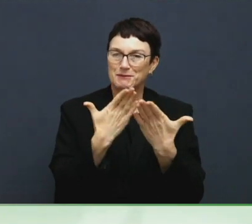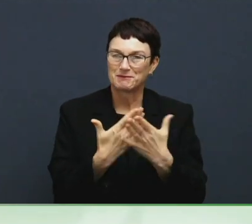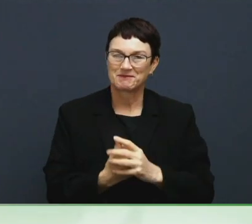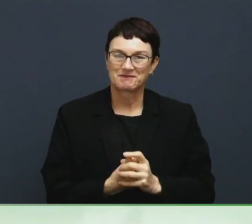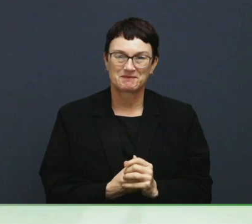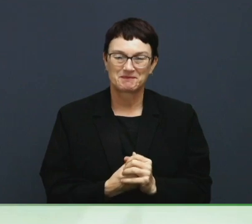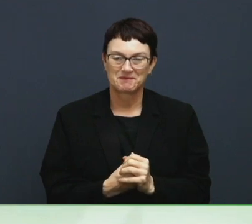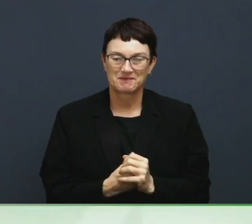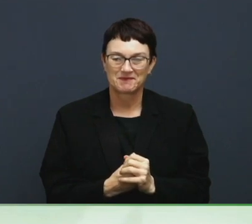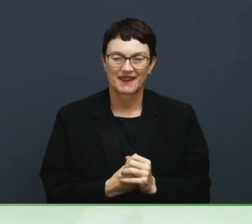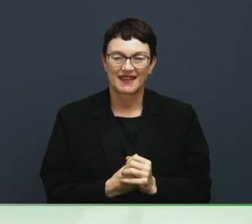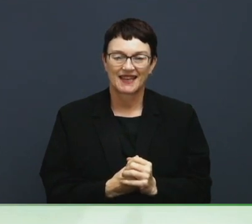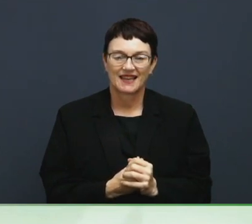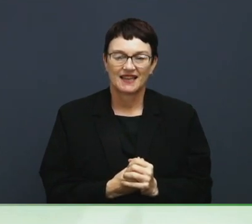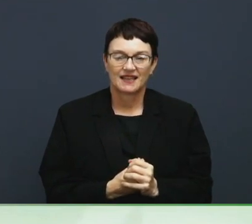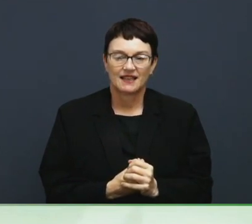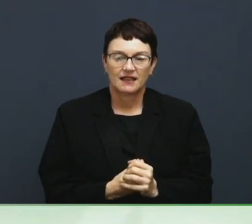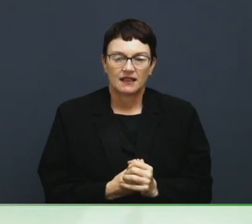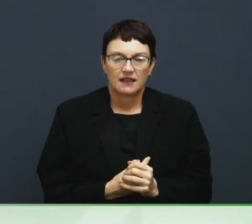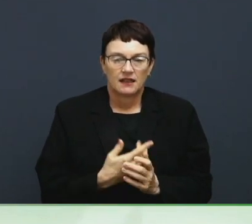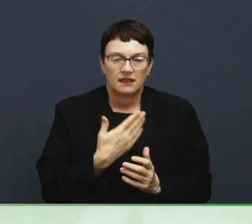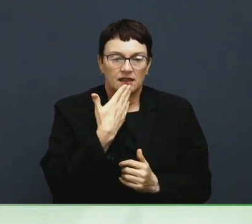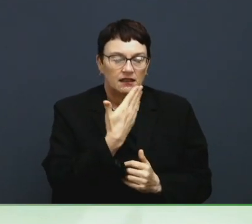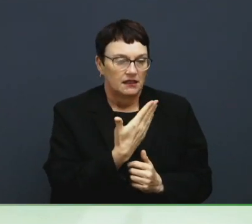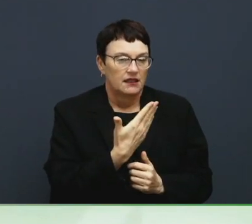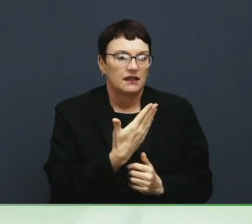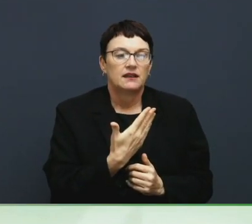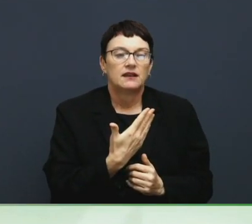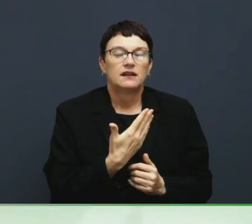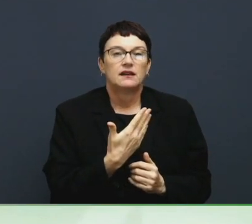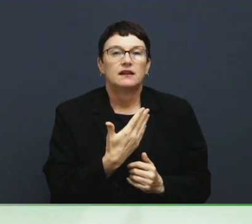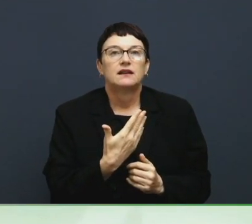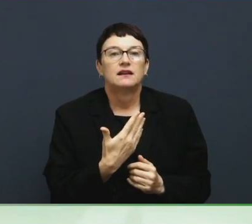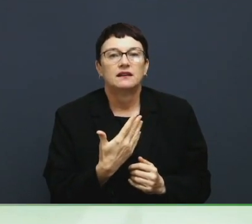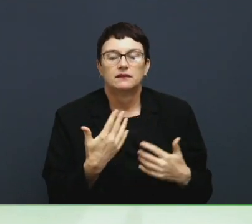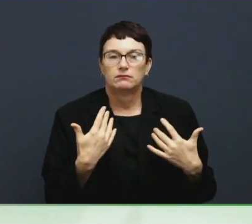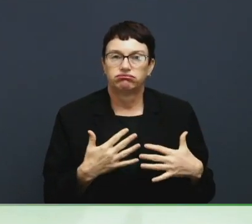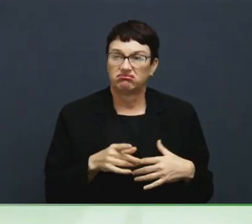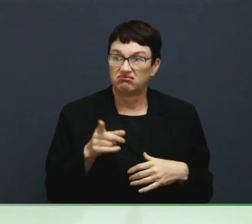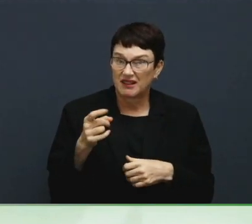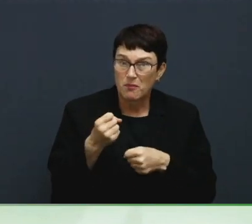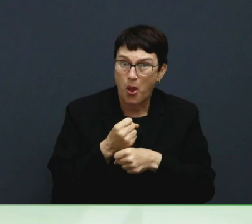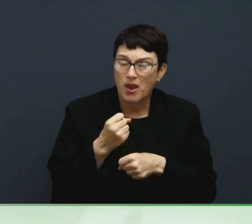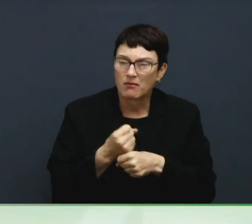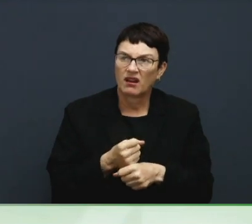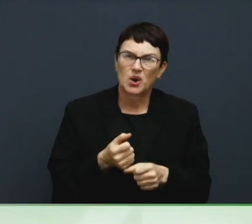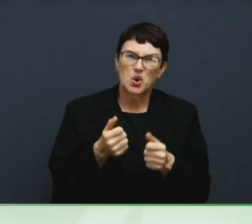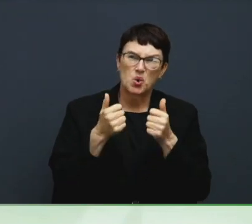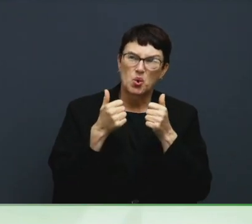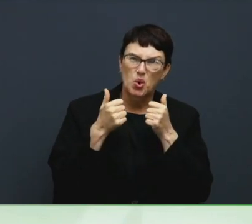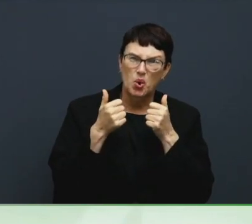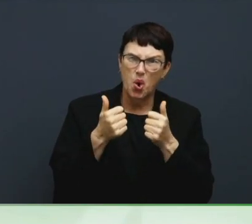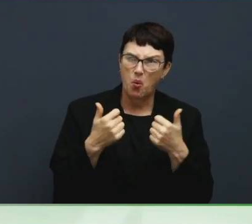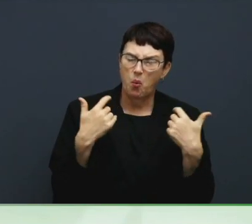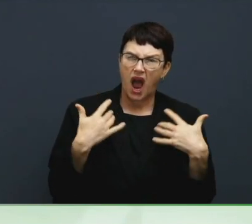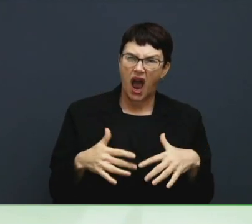Thank you so much. And can I just say how impressive the statistics are regarding employment? That is a fantastic job, and I'm hoping other